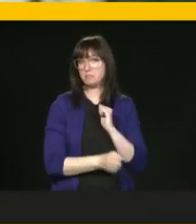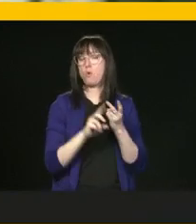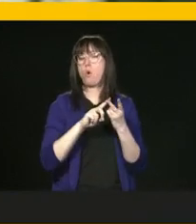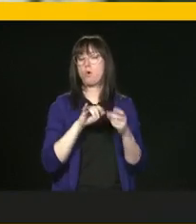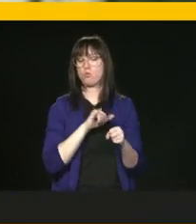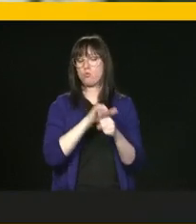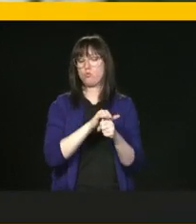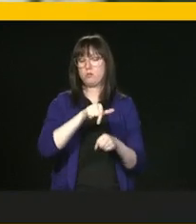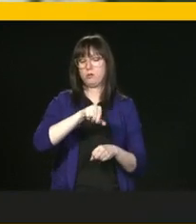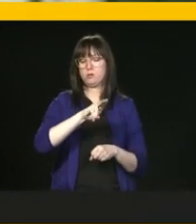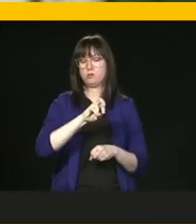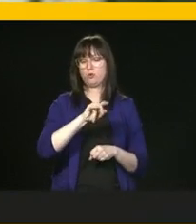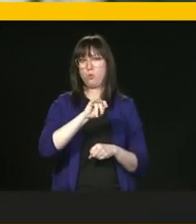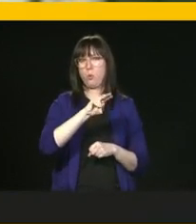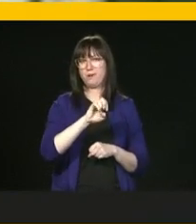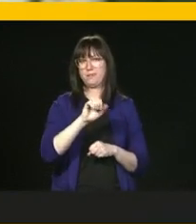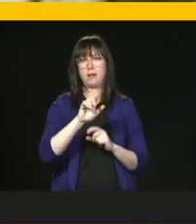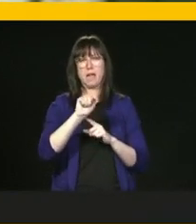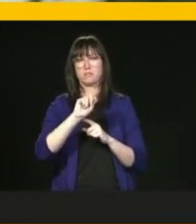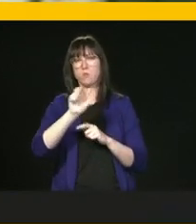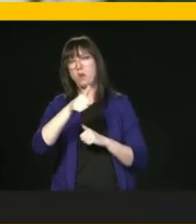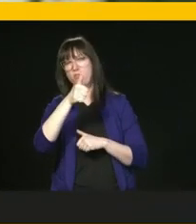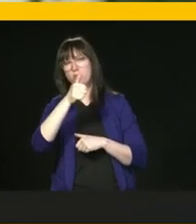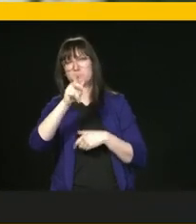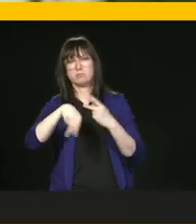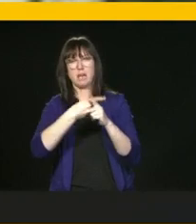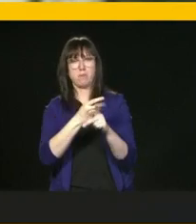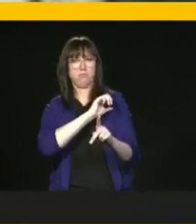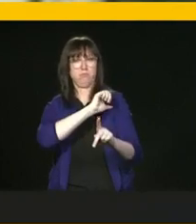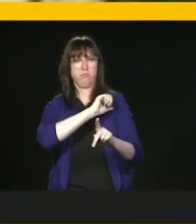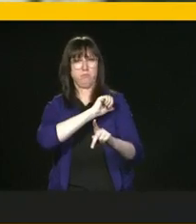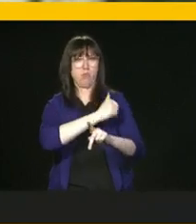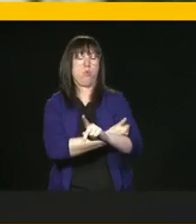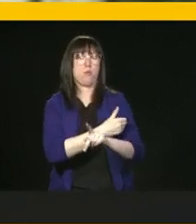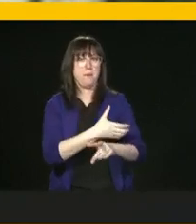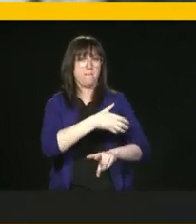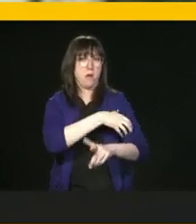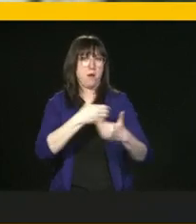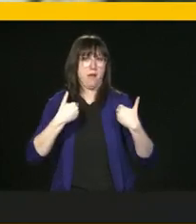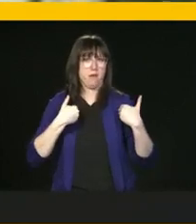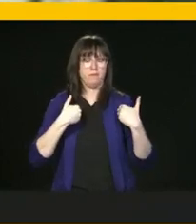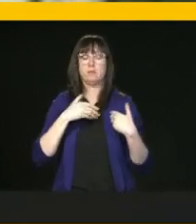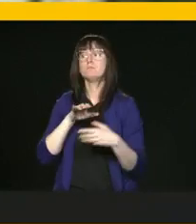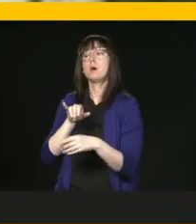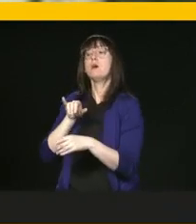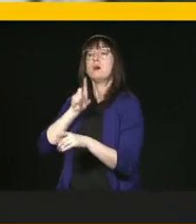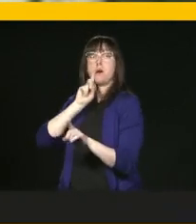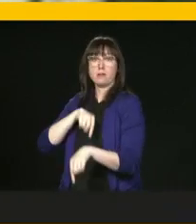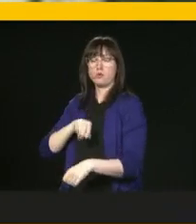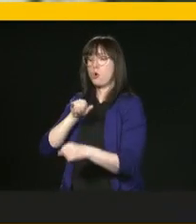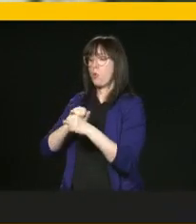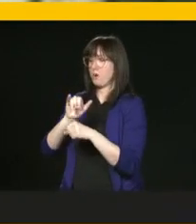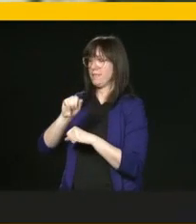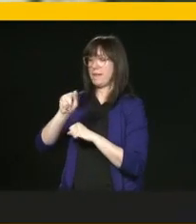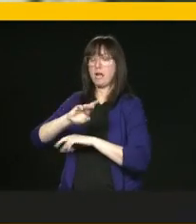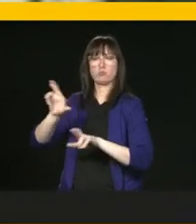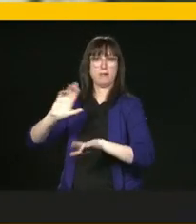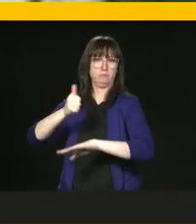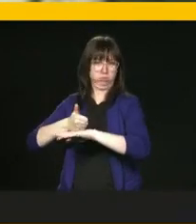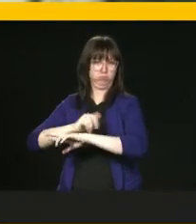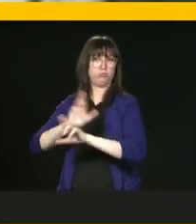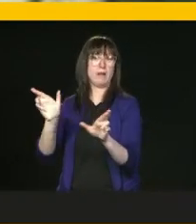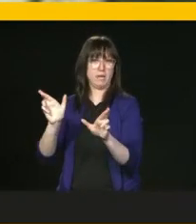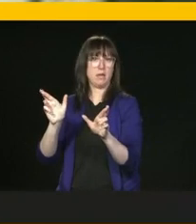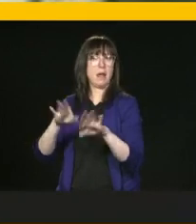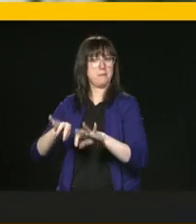you currently don't have? The Quarantine Act is already in place, and it gives us significant tools. One of